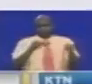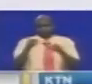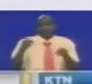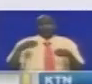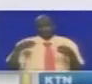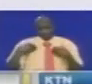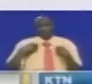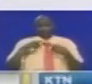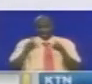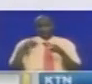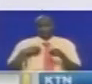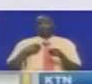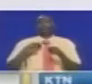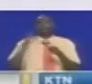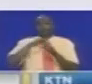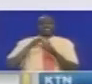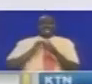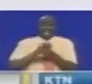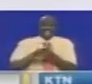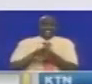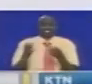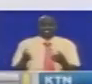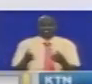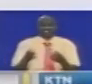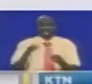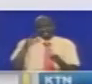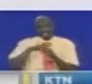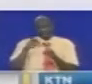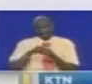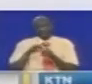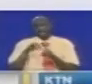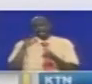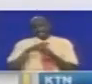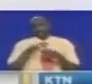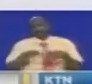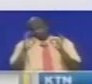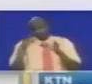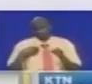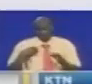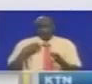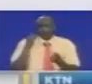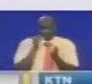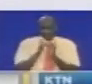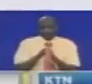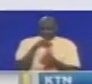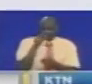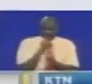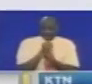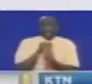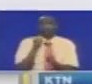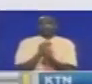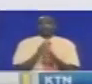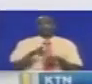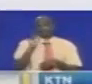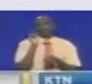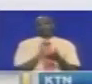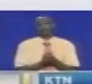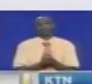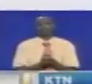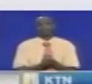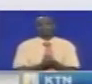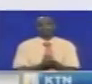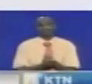people to vote early. Yeah. The election officials, security personnel, so they can vote early and now do their work. Final question, Bwana